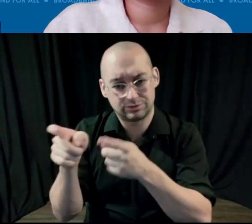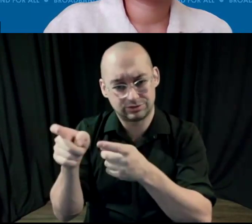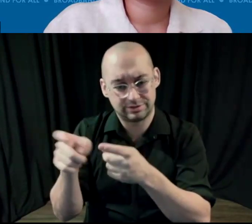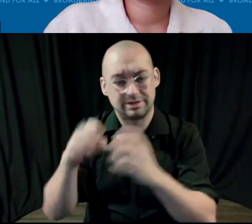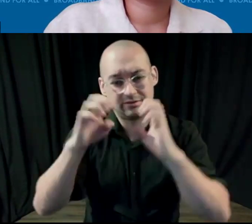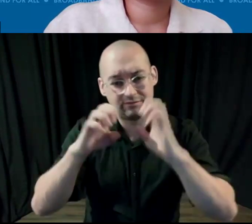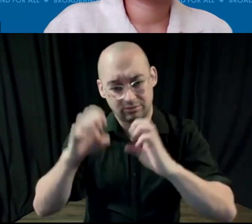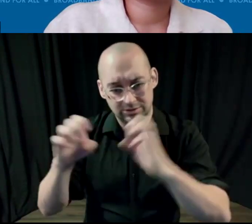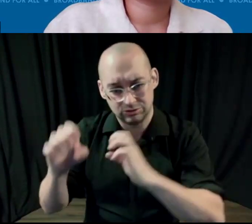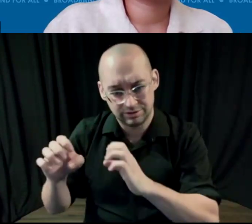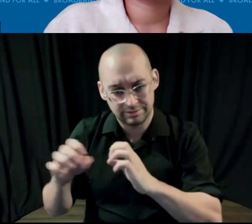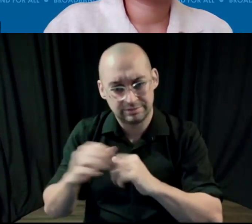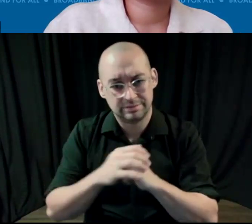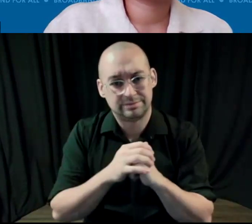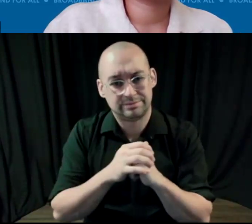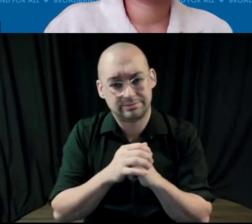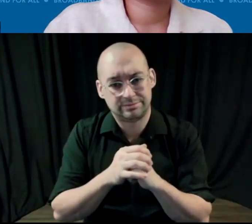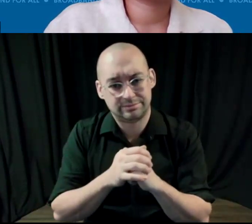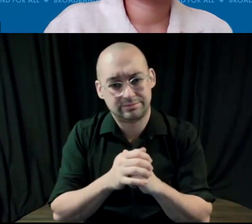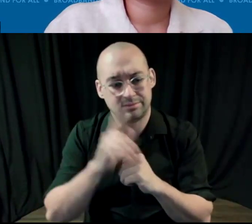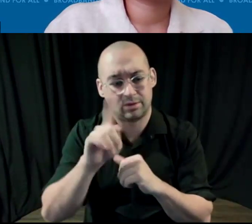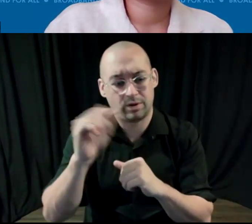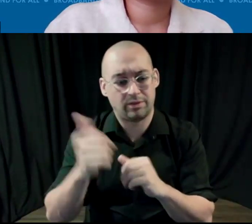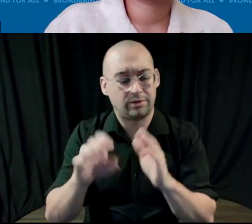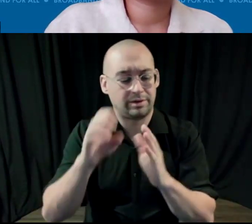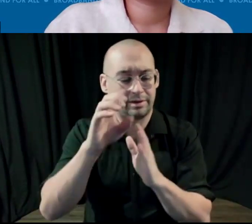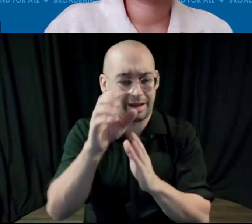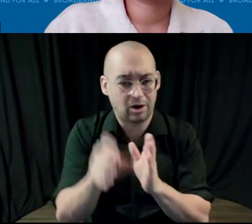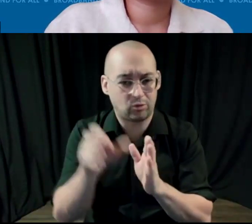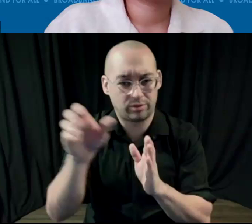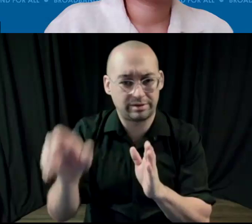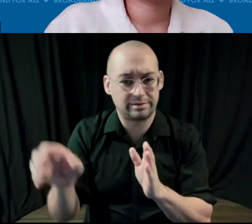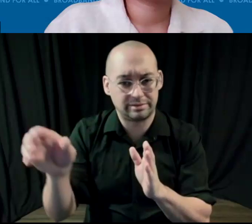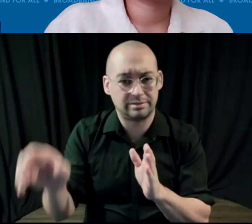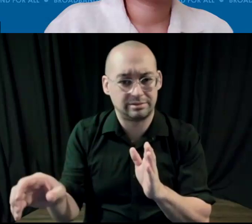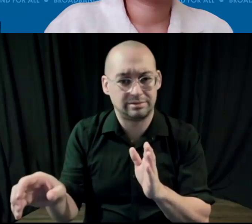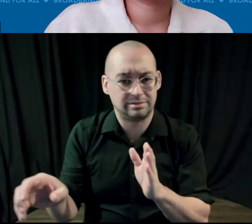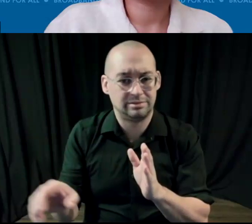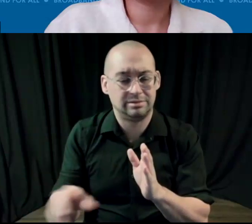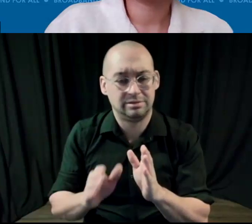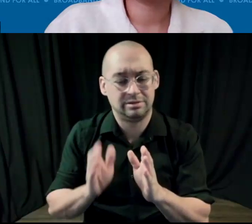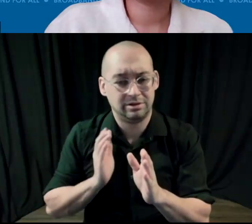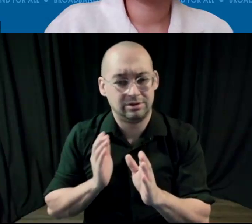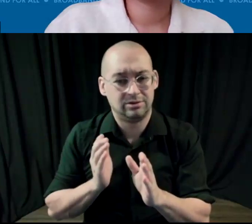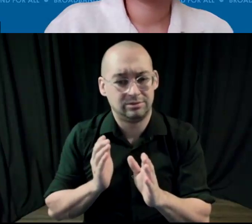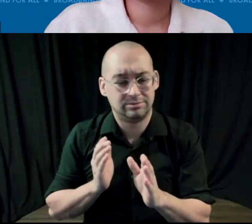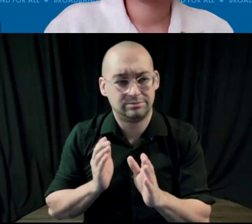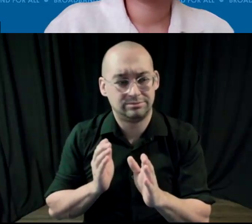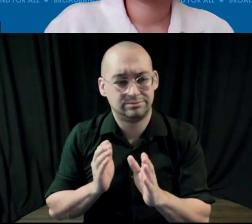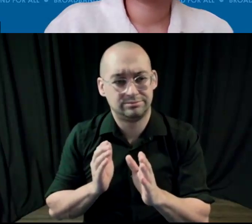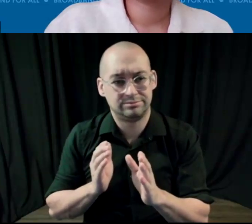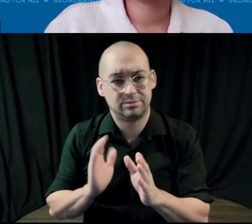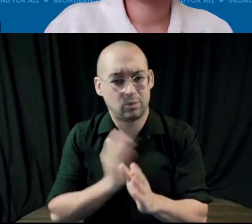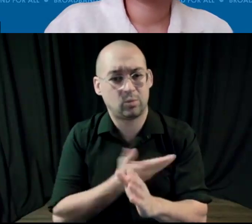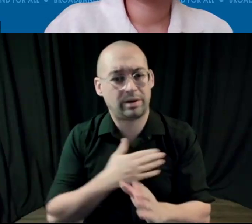evaluation, and one other category. And we're committed to